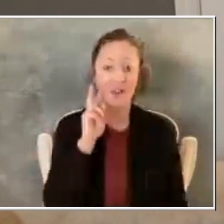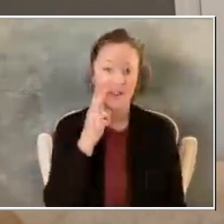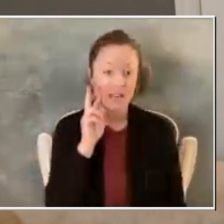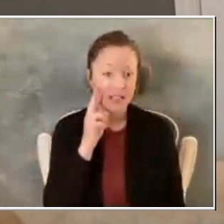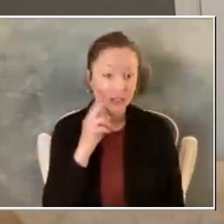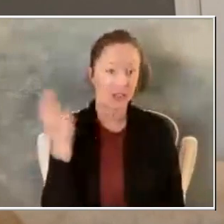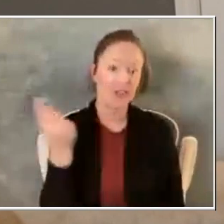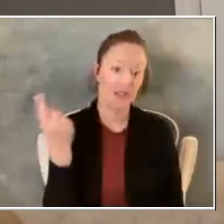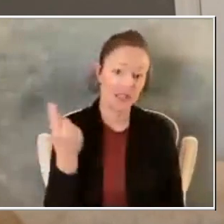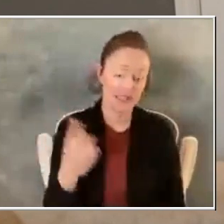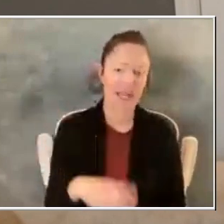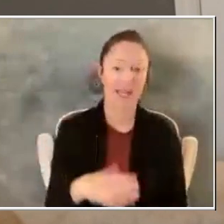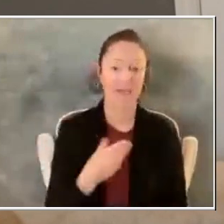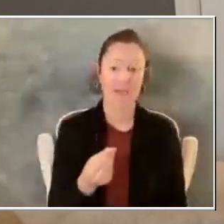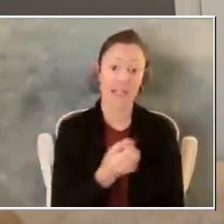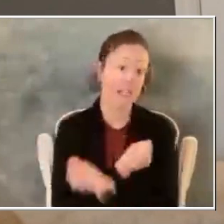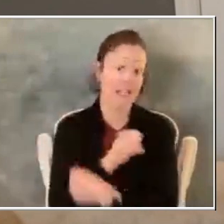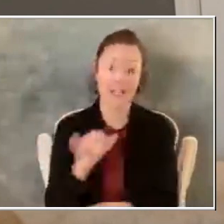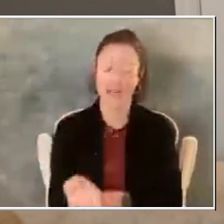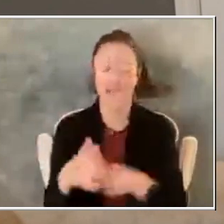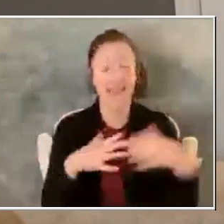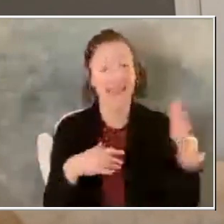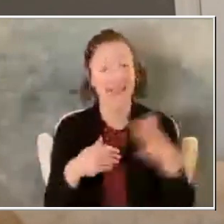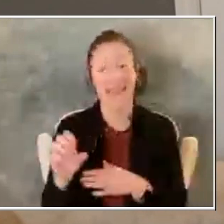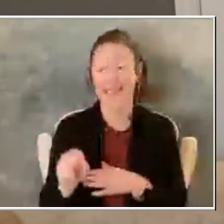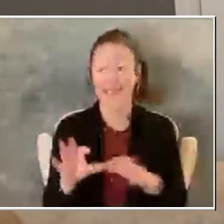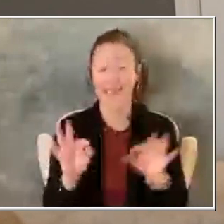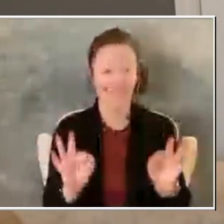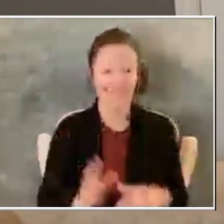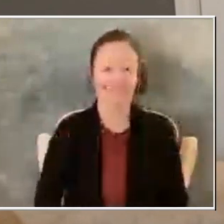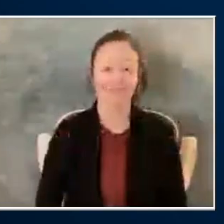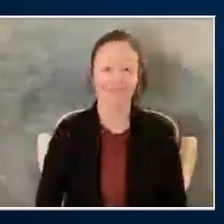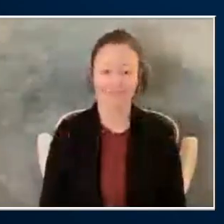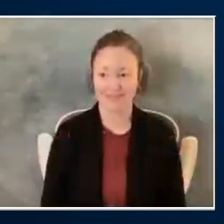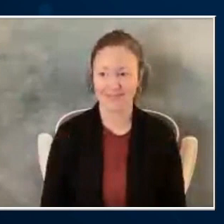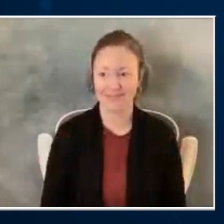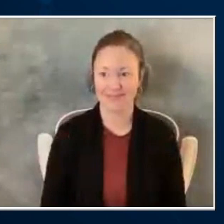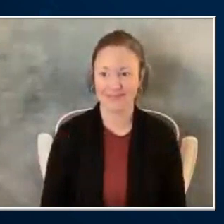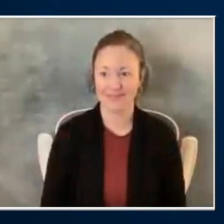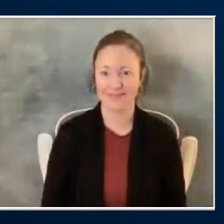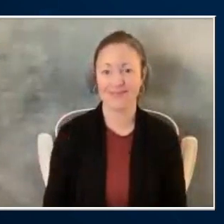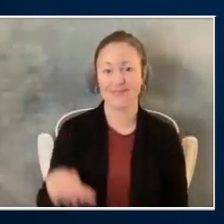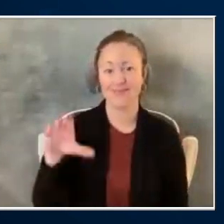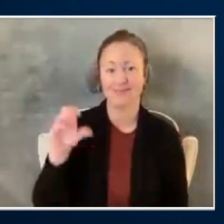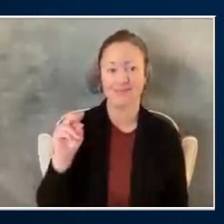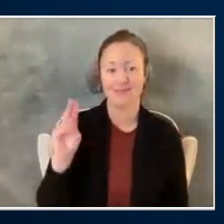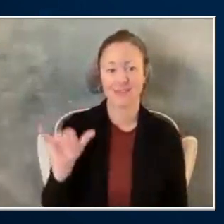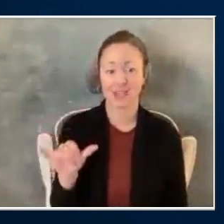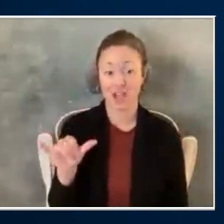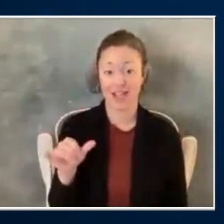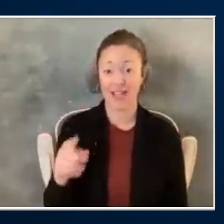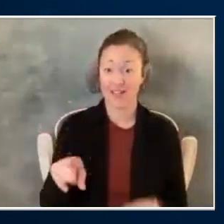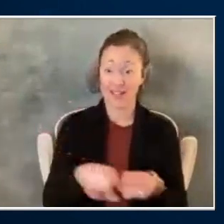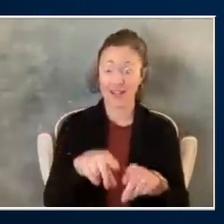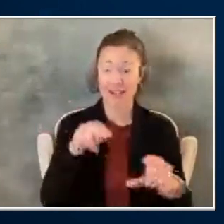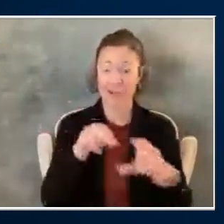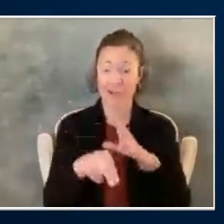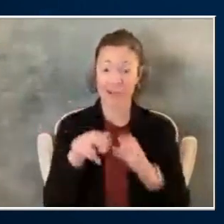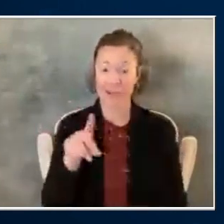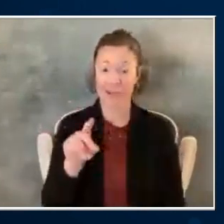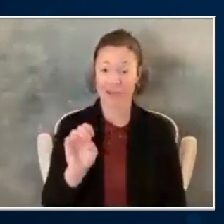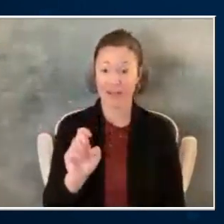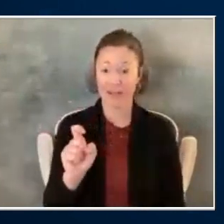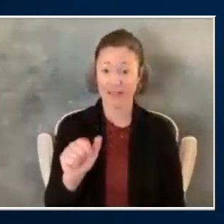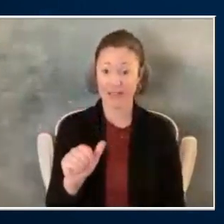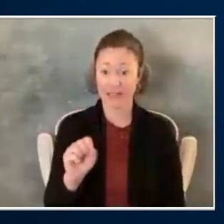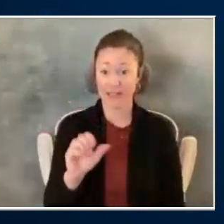the time, and I love that. So it's good. All right, Connie, you are up next. You also had a DEXA scan recently.